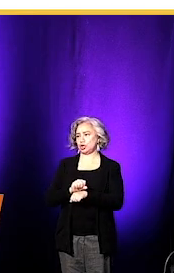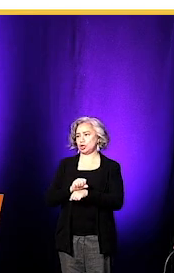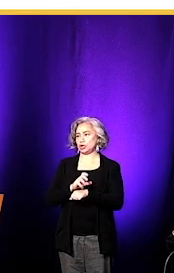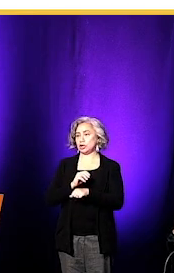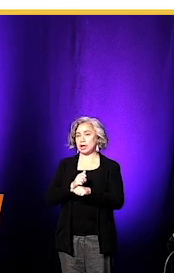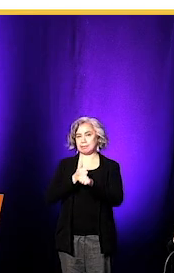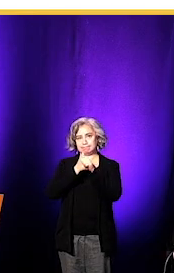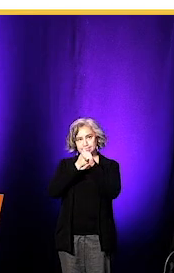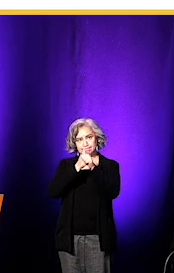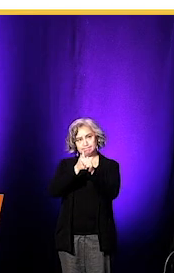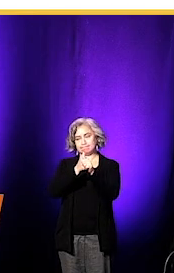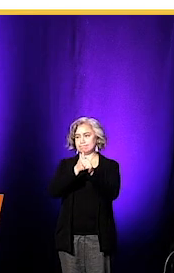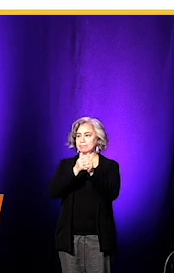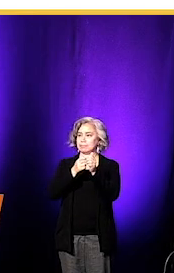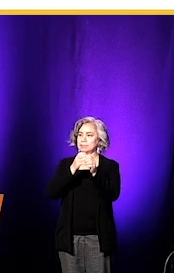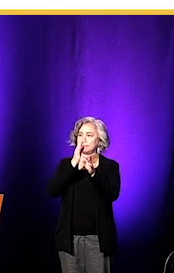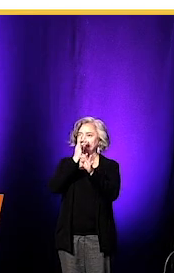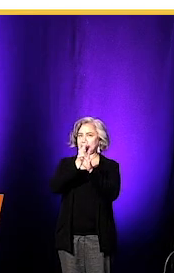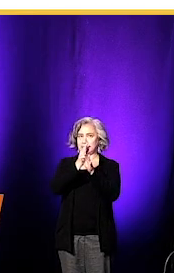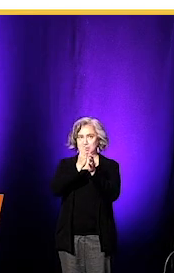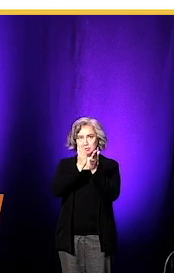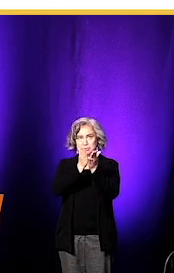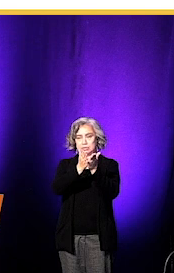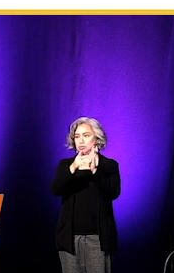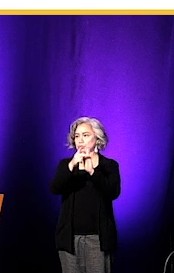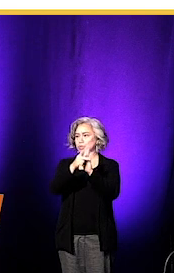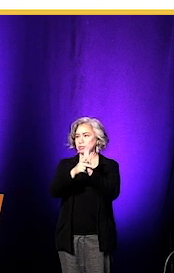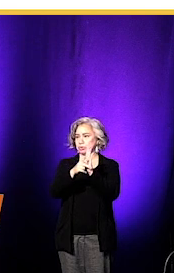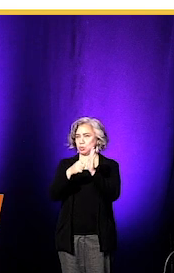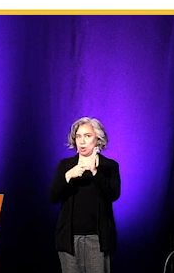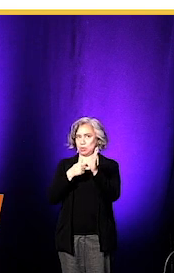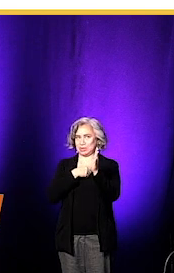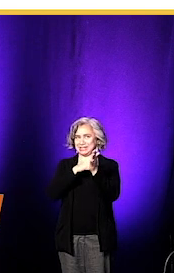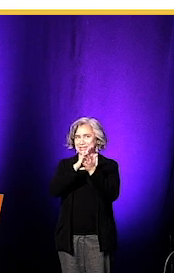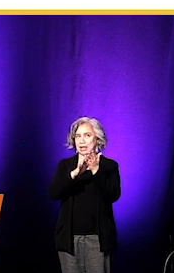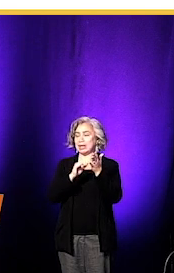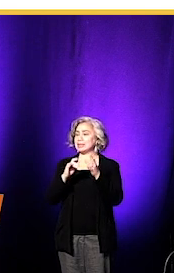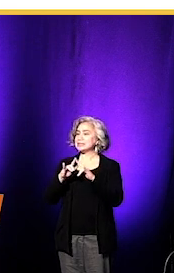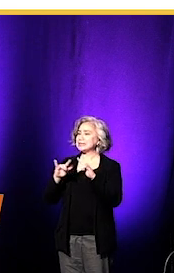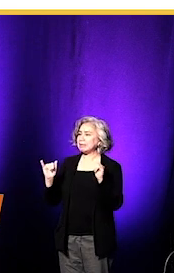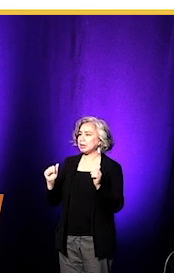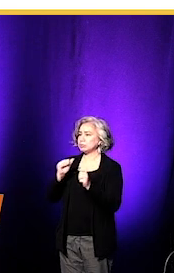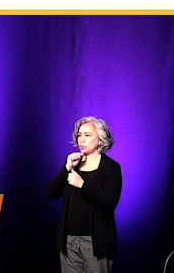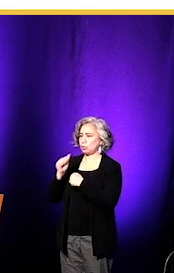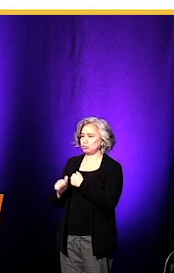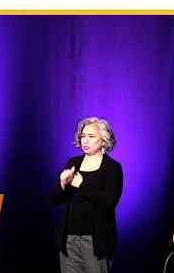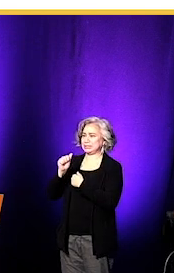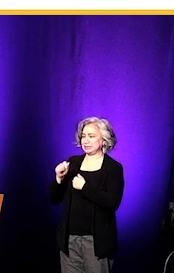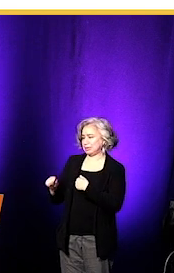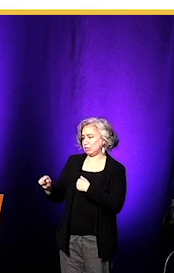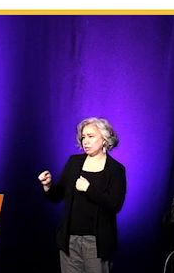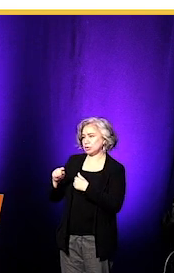we believe in designing, and yet not put our students at risk, right?